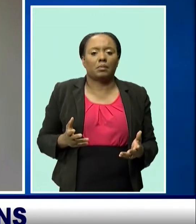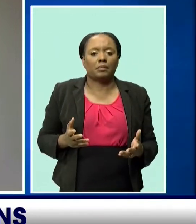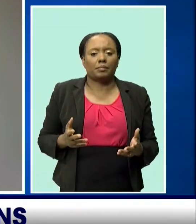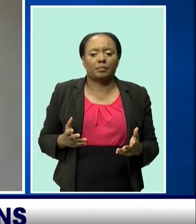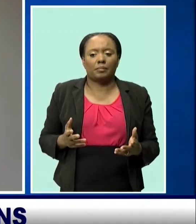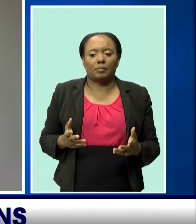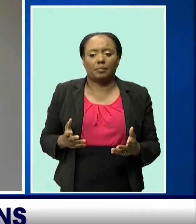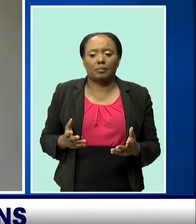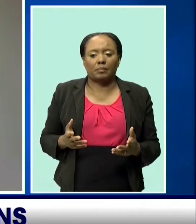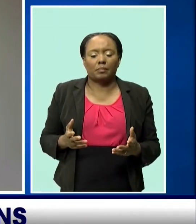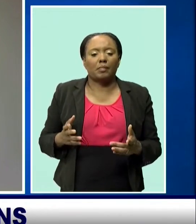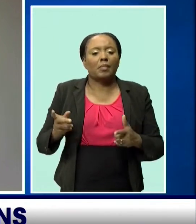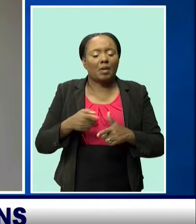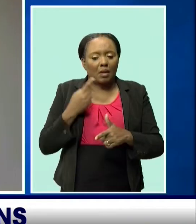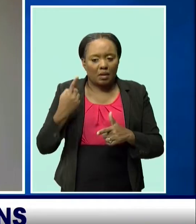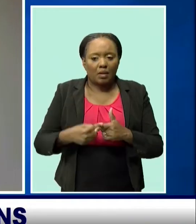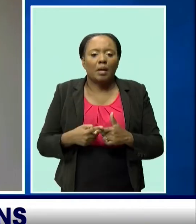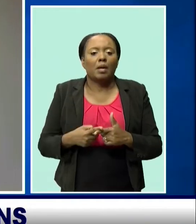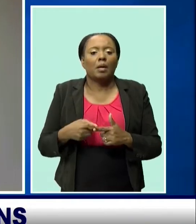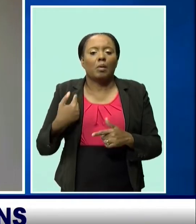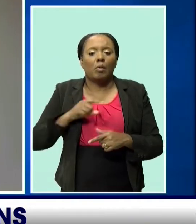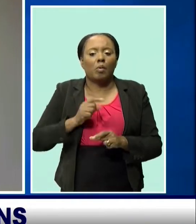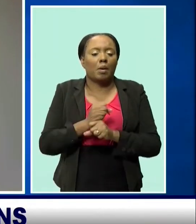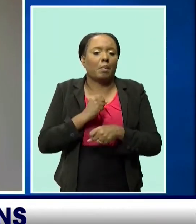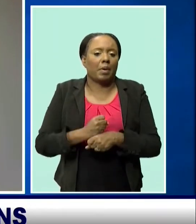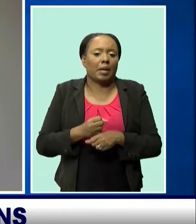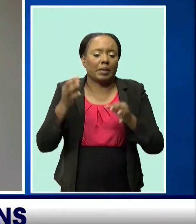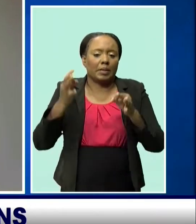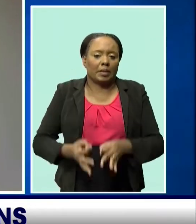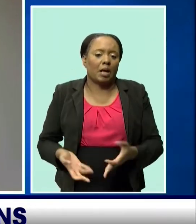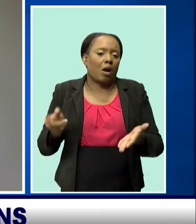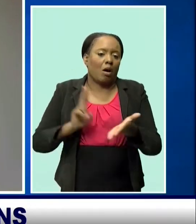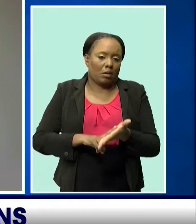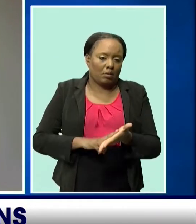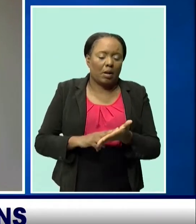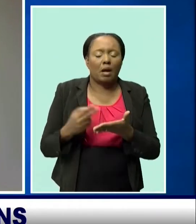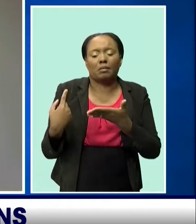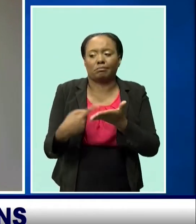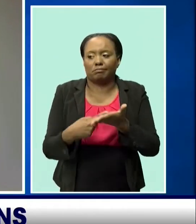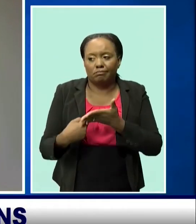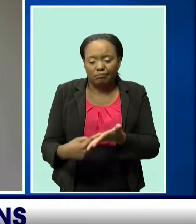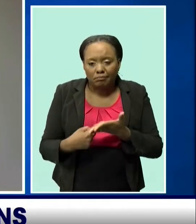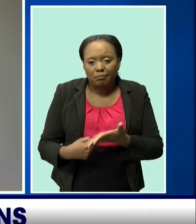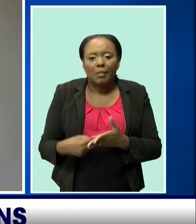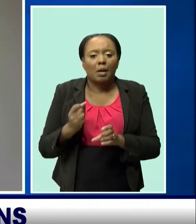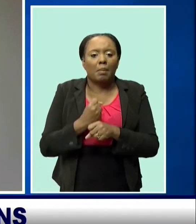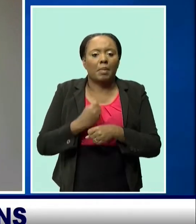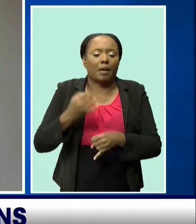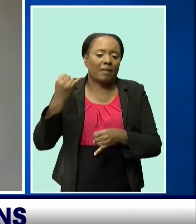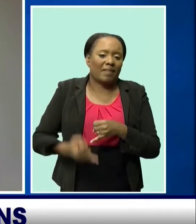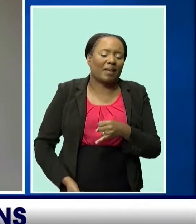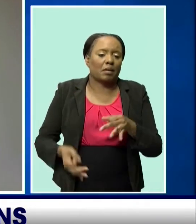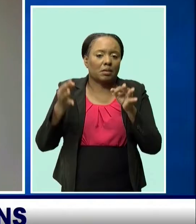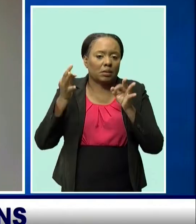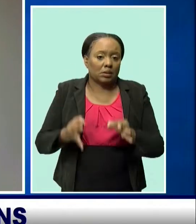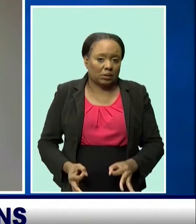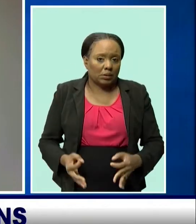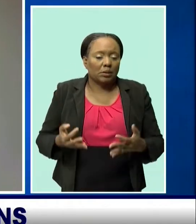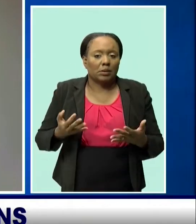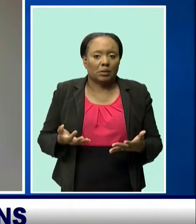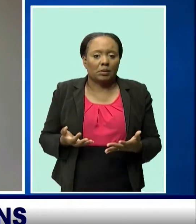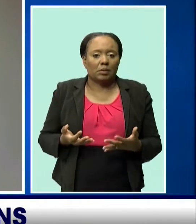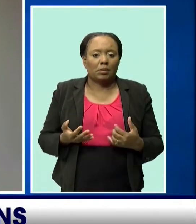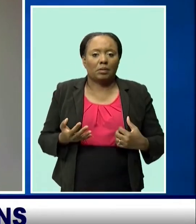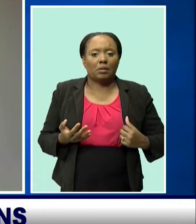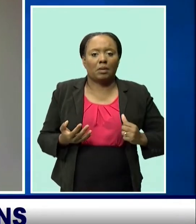then we will enter into contractual negotiations and finalize it with the actual contract for